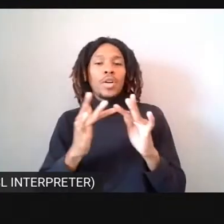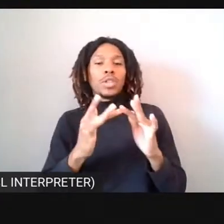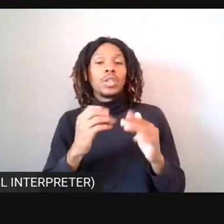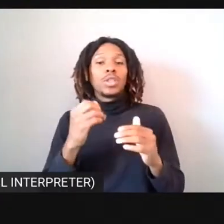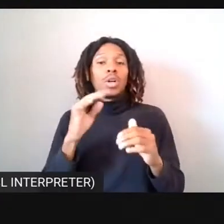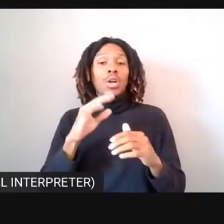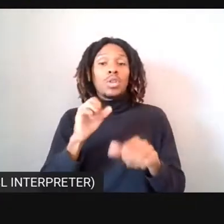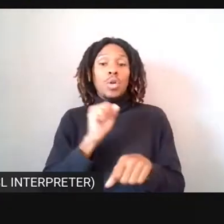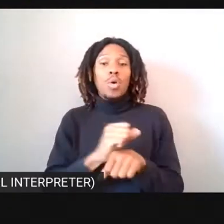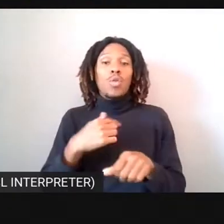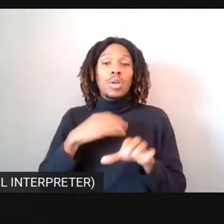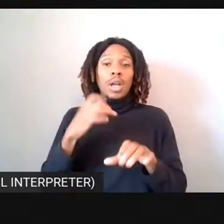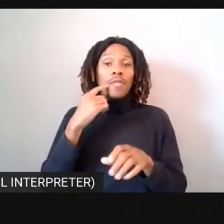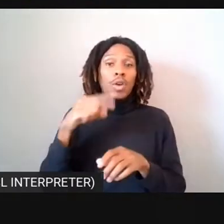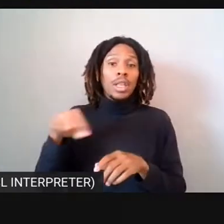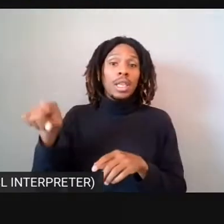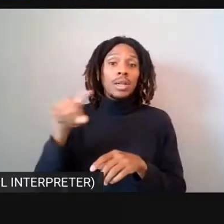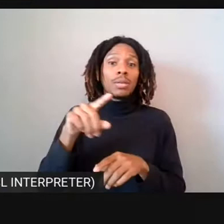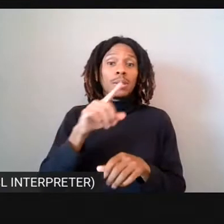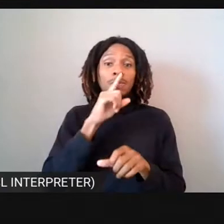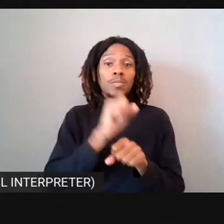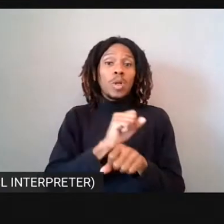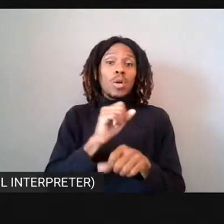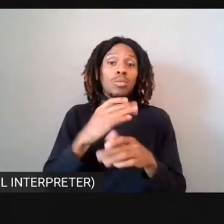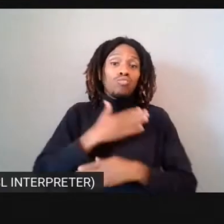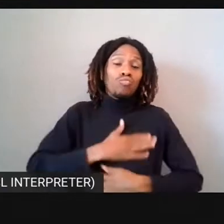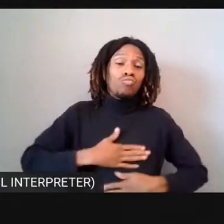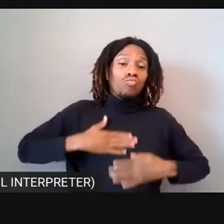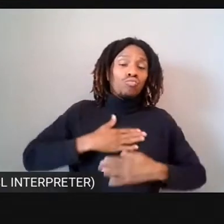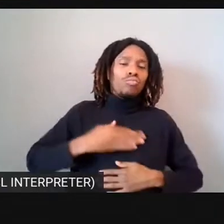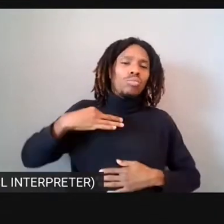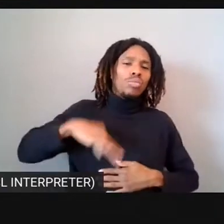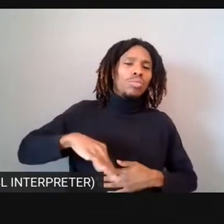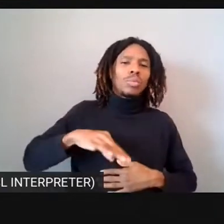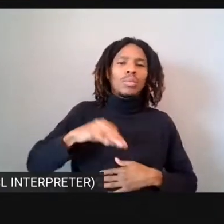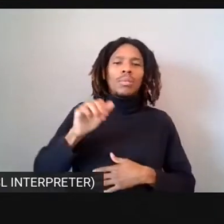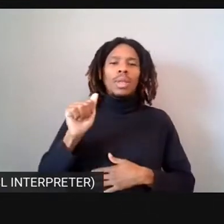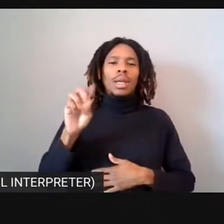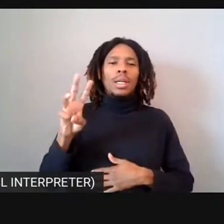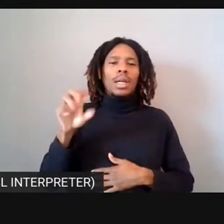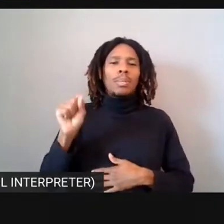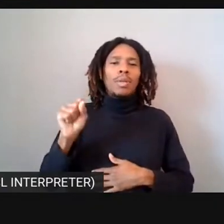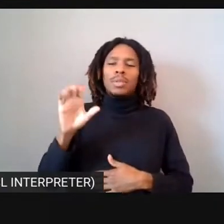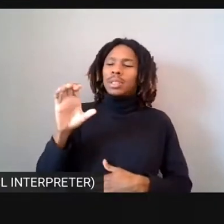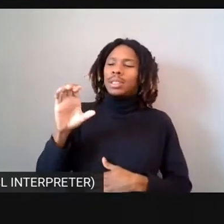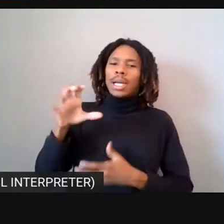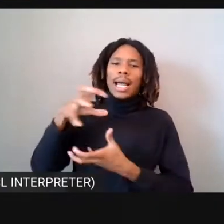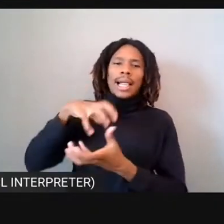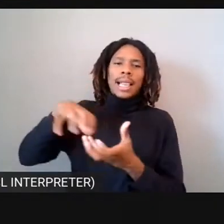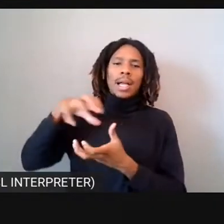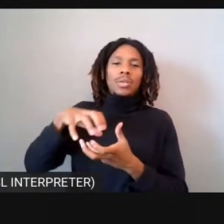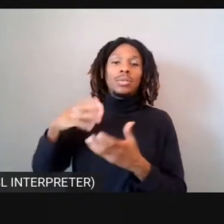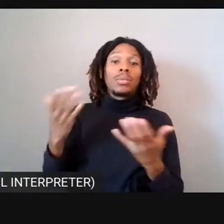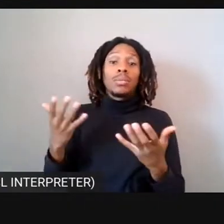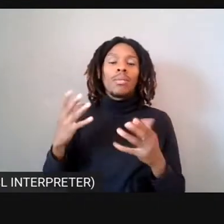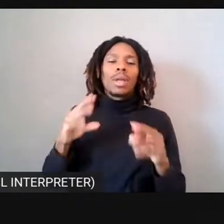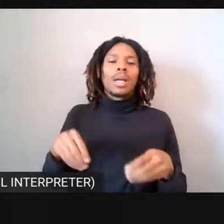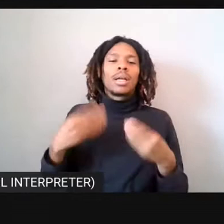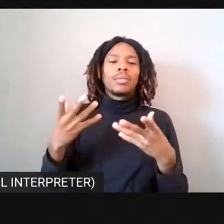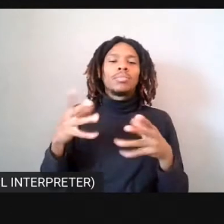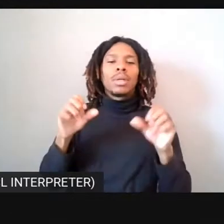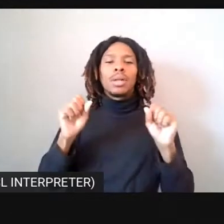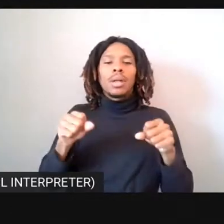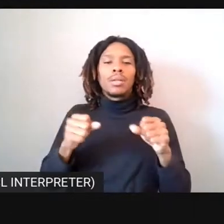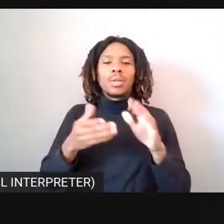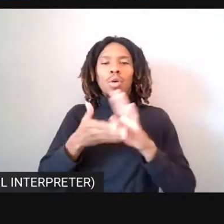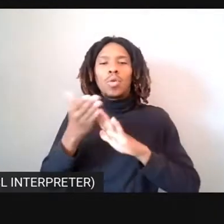these customers to be able to enjoy the benefits of the AWS cloud is to give them the ability to